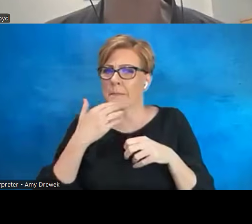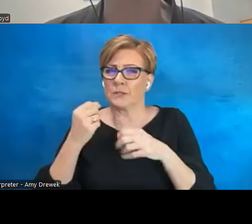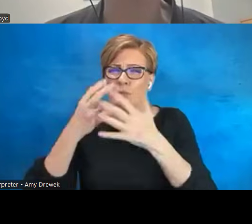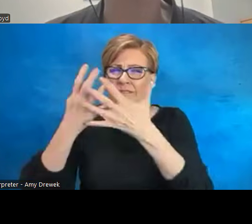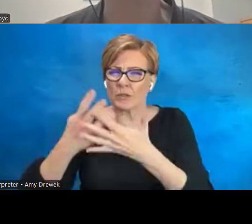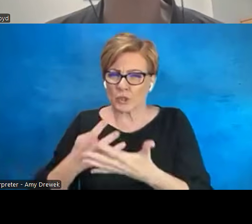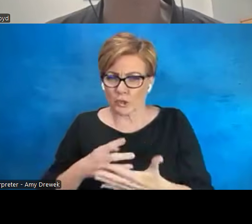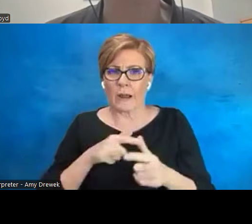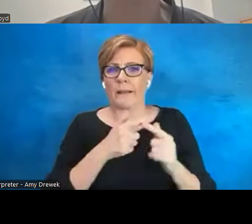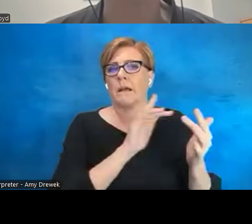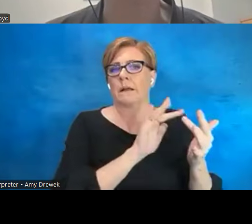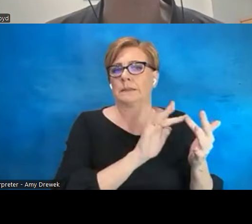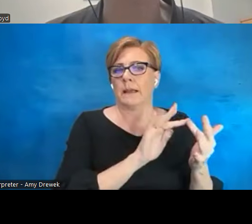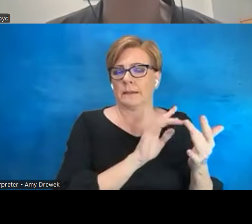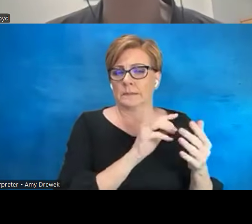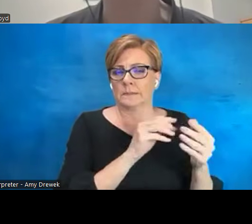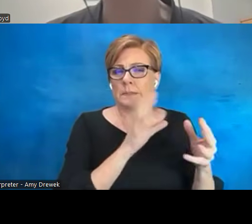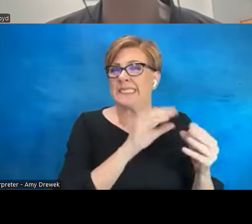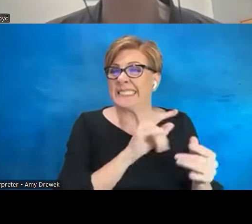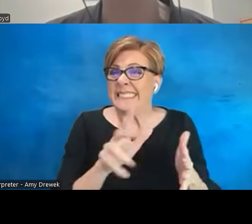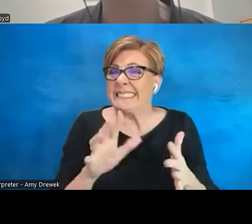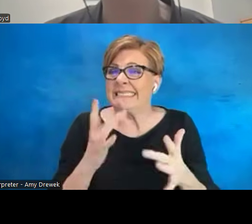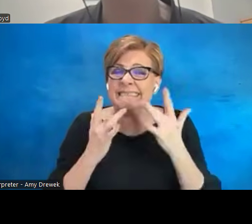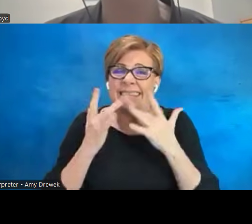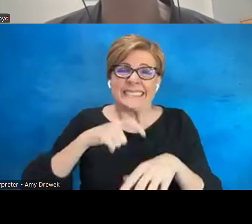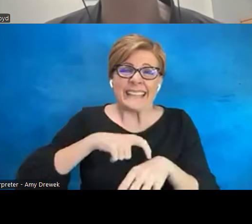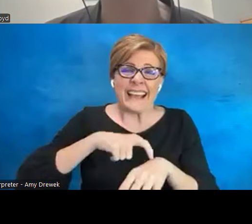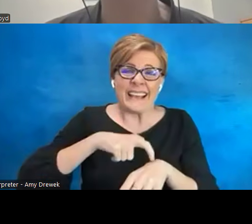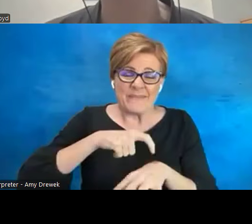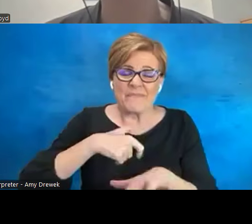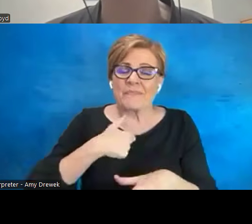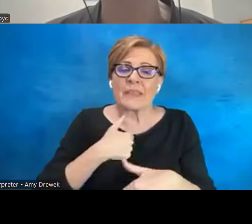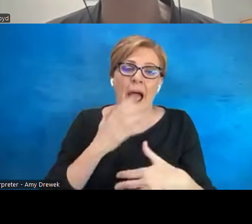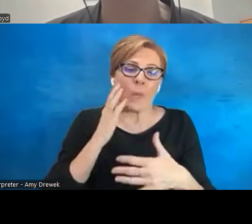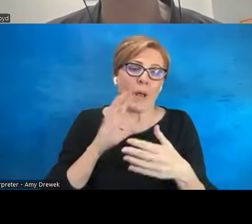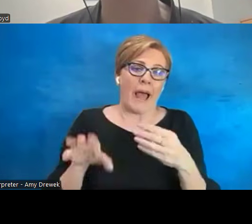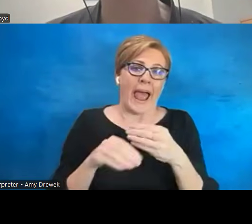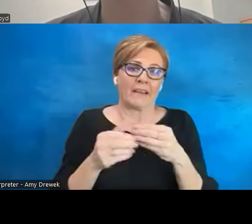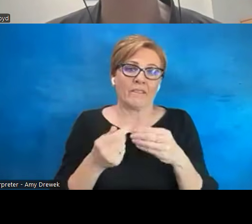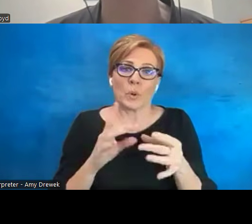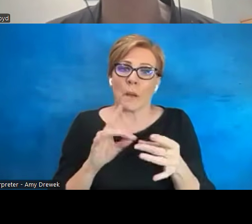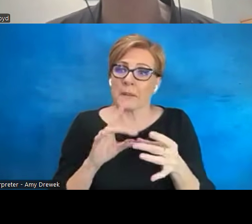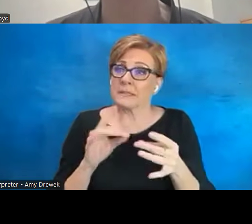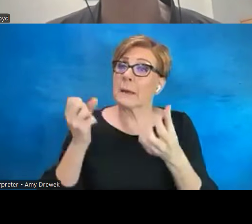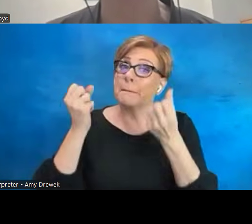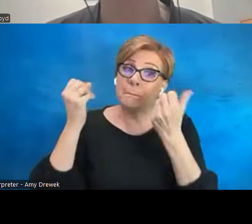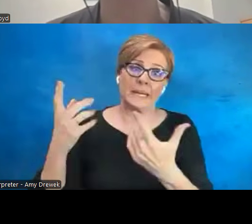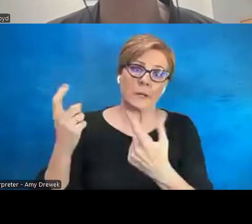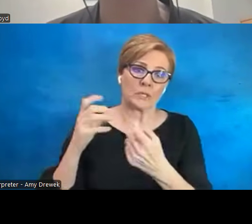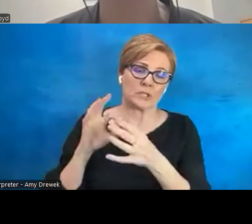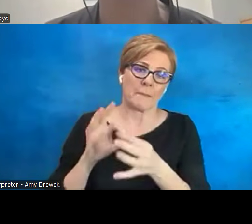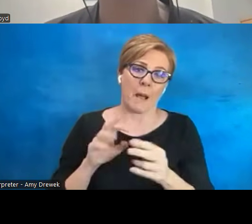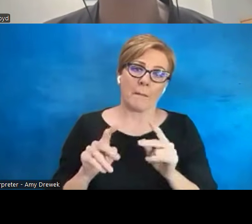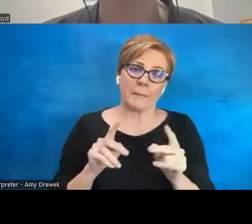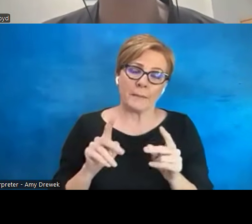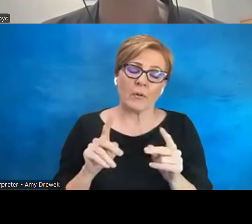Thanks for that. And we're running short on time, so I just wanted to make a couple of comments here at the end. I see a lot of questions about people saying they're